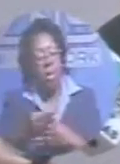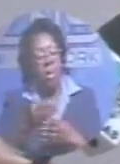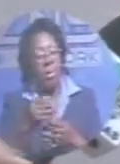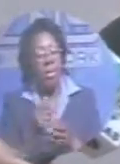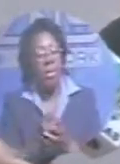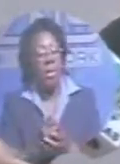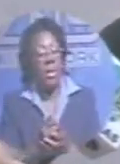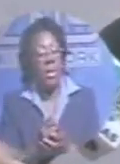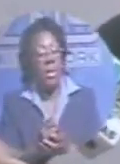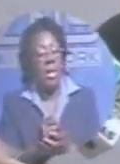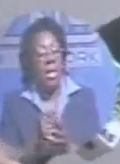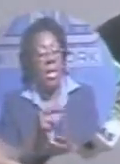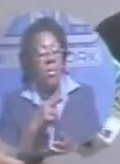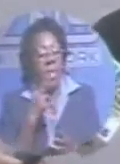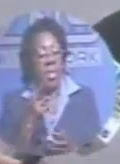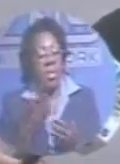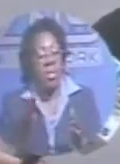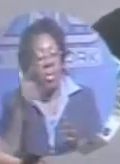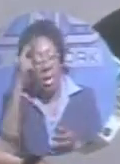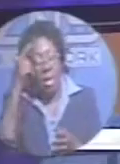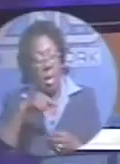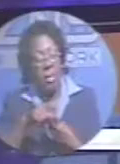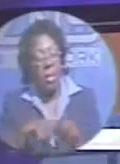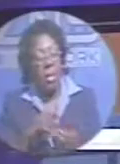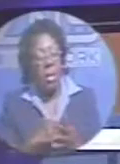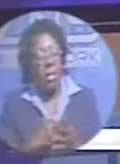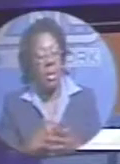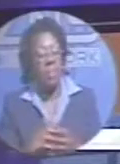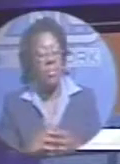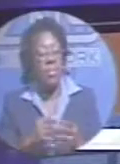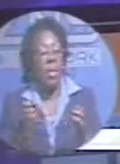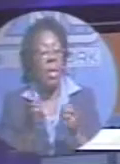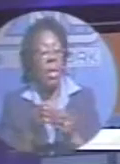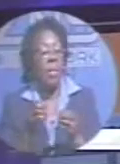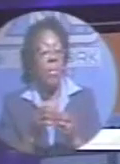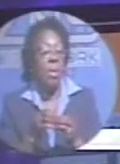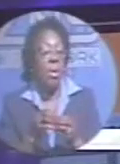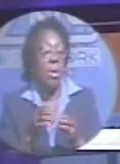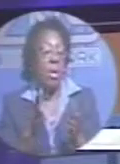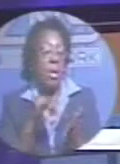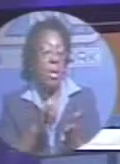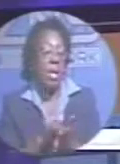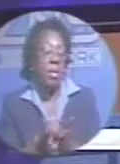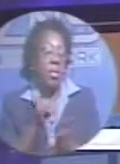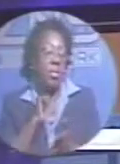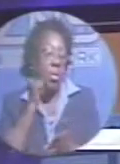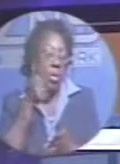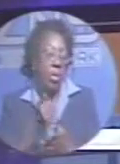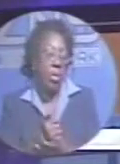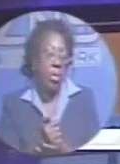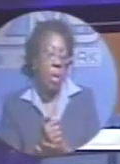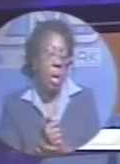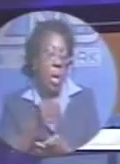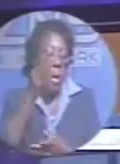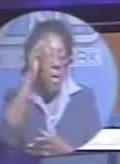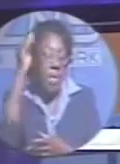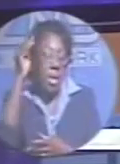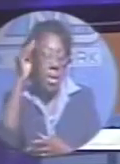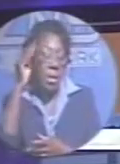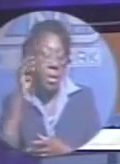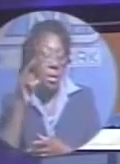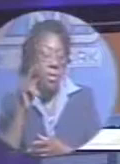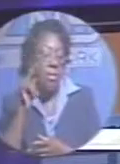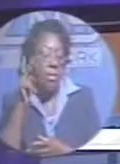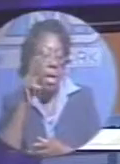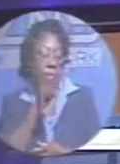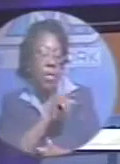mean, I really don't think about it. More from Donaldson tomorrow. Now, if you didn't know that Minister V. Alfred Gray was the